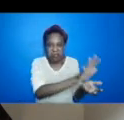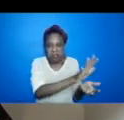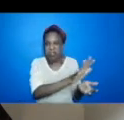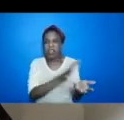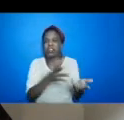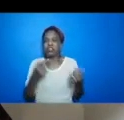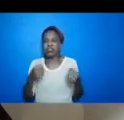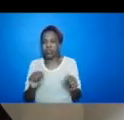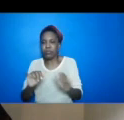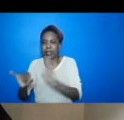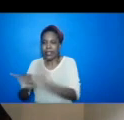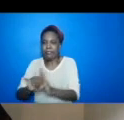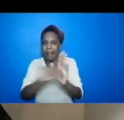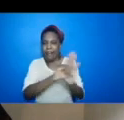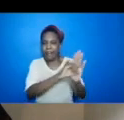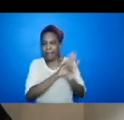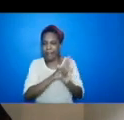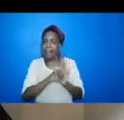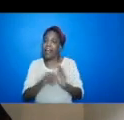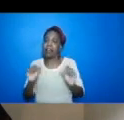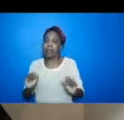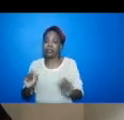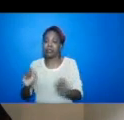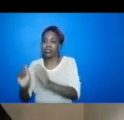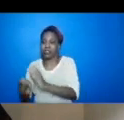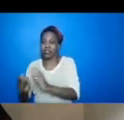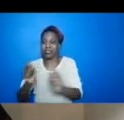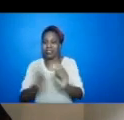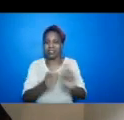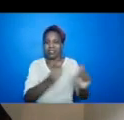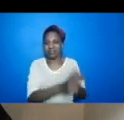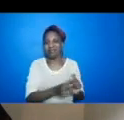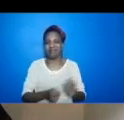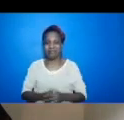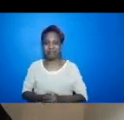If we think of narratives in this way as having this kind of force and power,